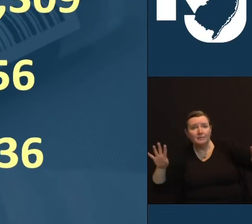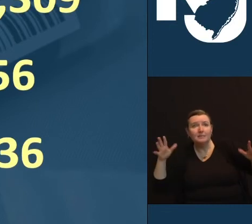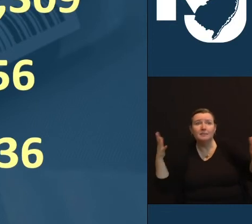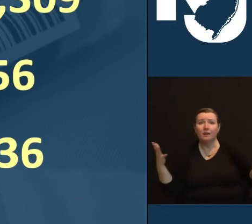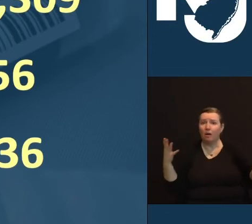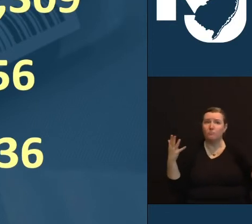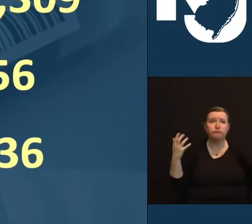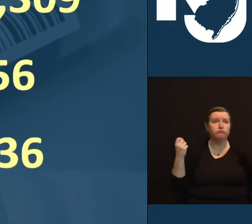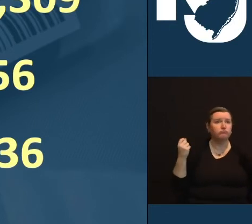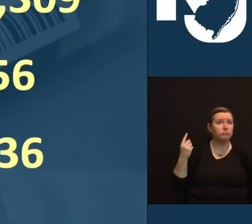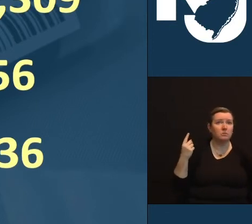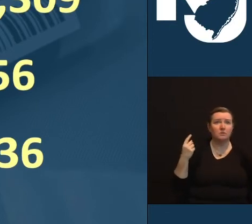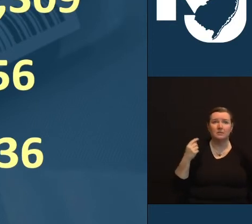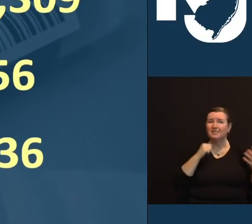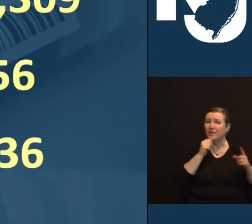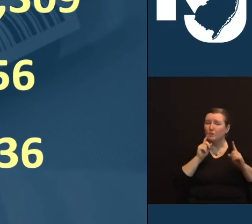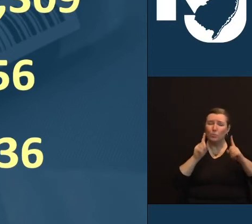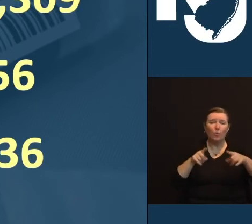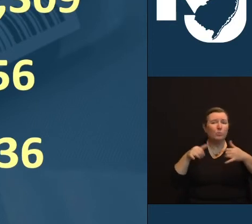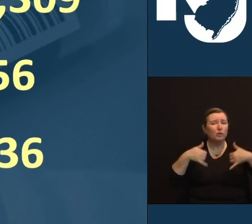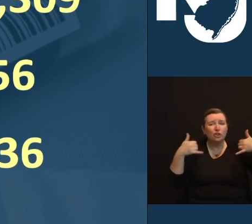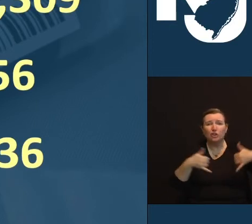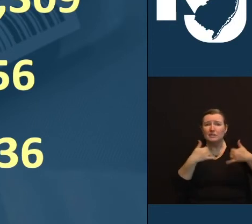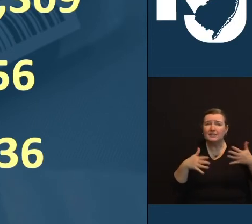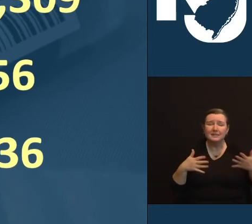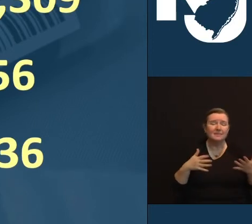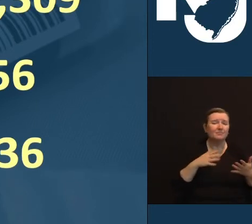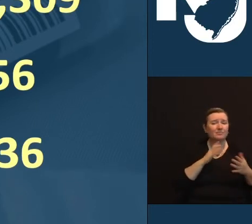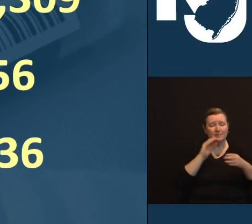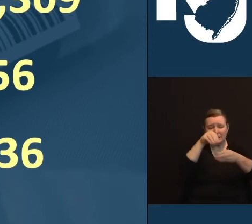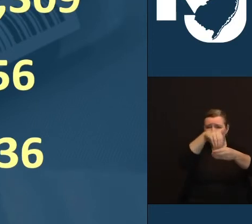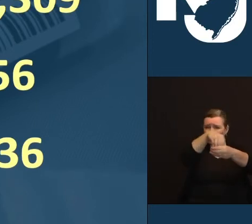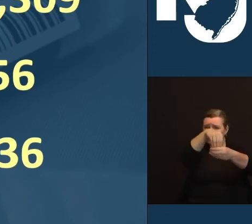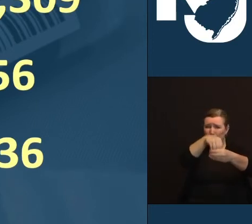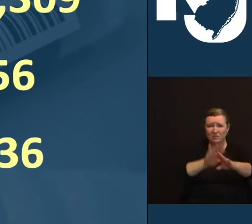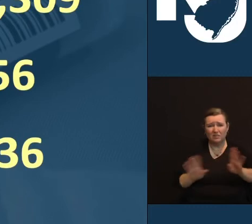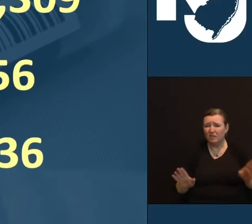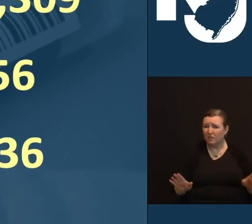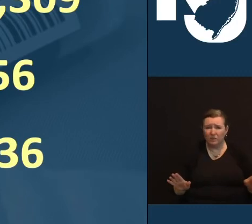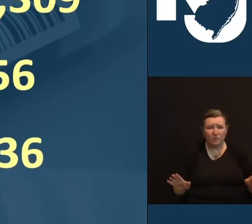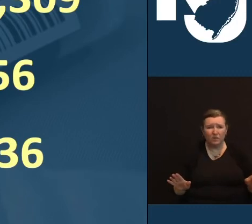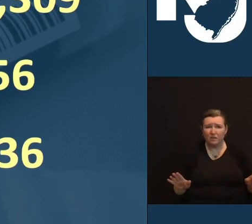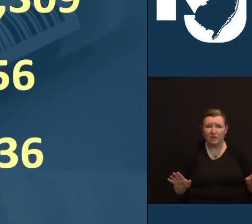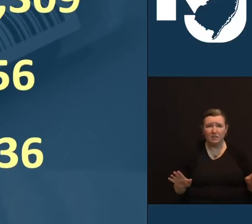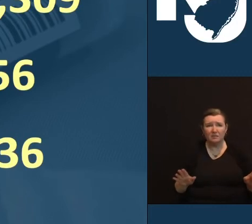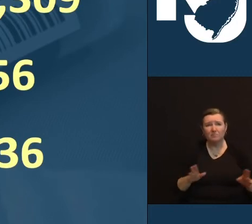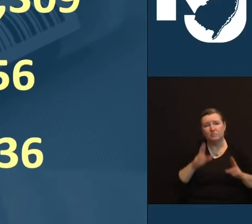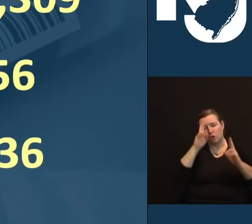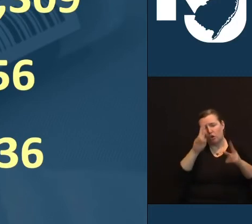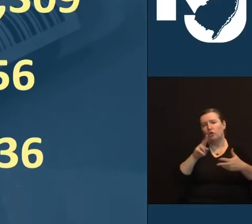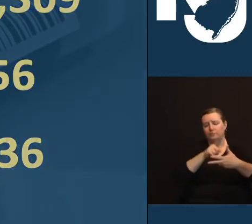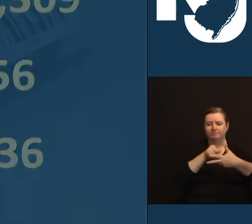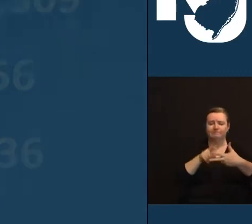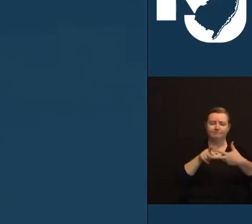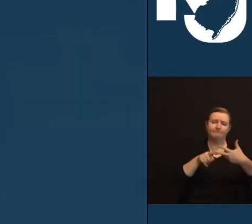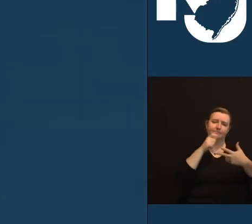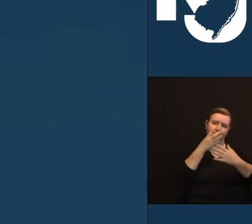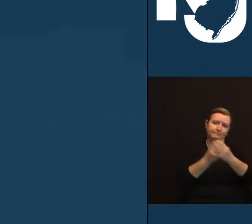party, let me give you, if I can, 3 reasons more. Reason number 1 is this blessed